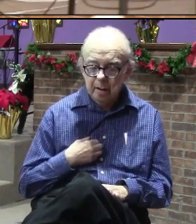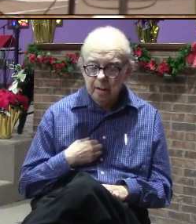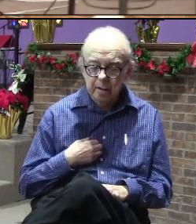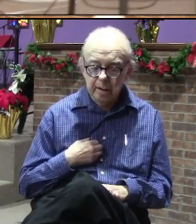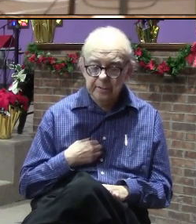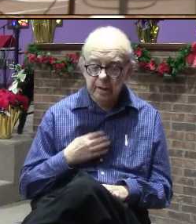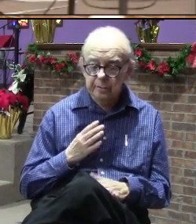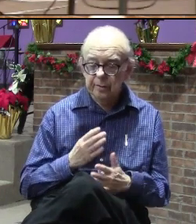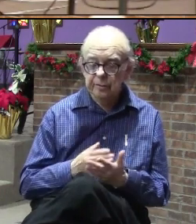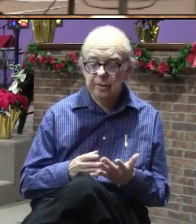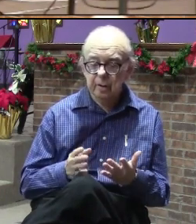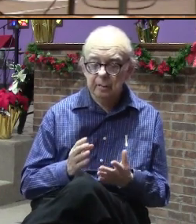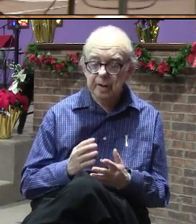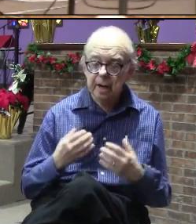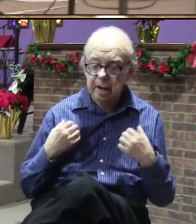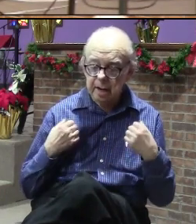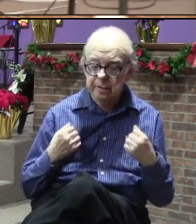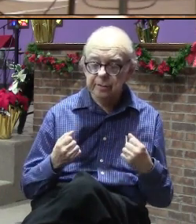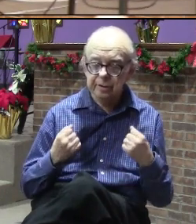energy